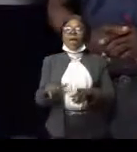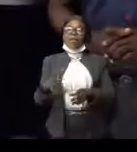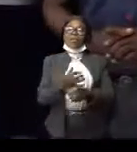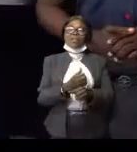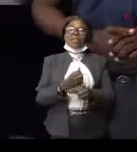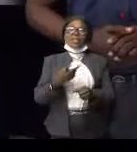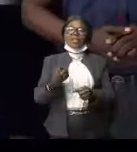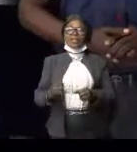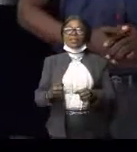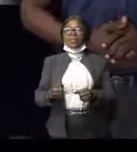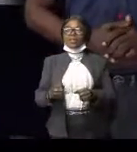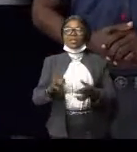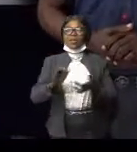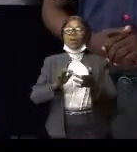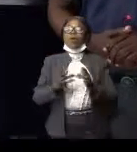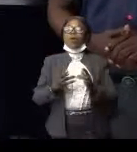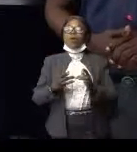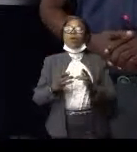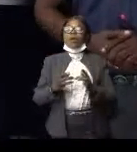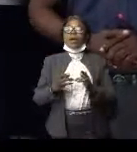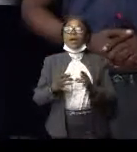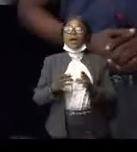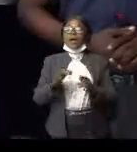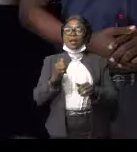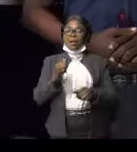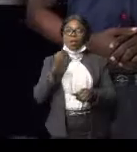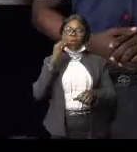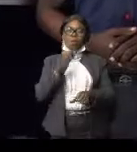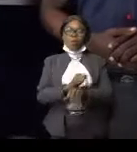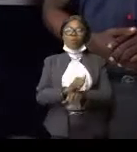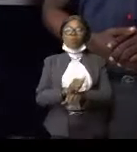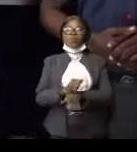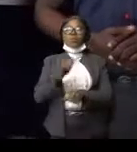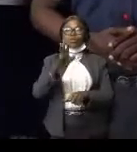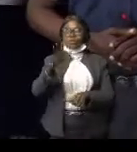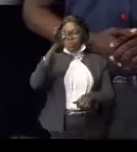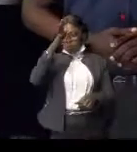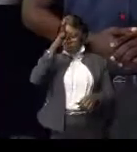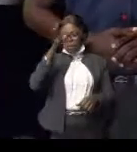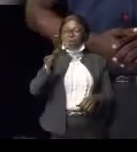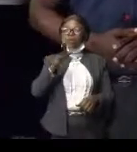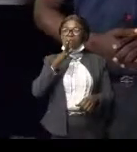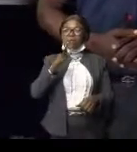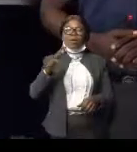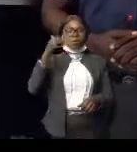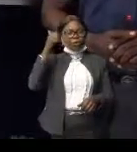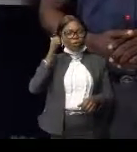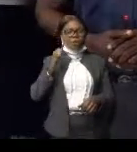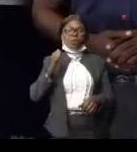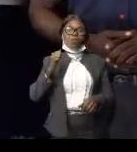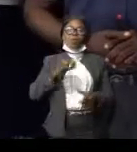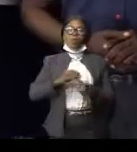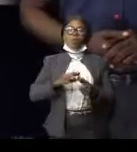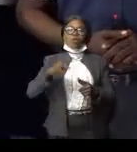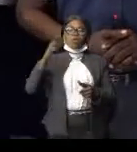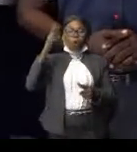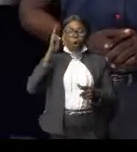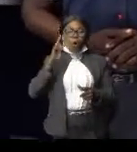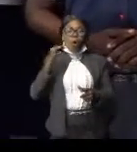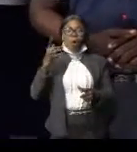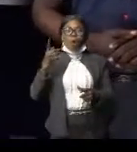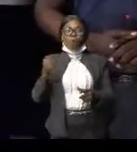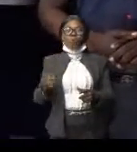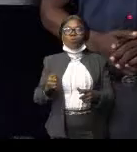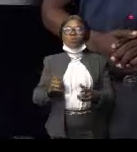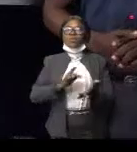So, taking the online assessment is based on if you have access to your daddies, your mommies, your uncles, or your aunties'